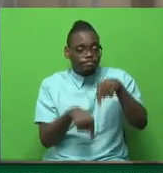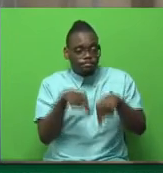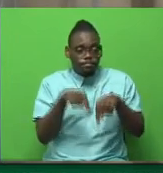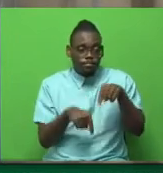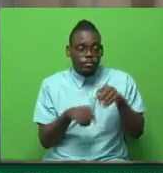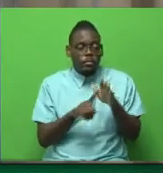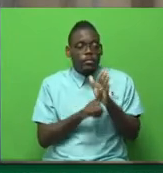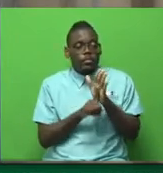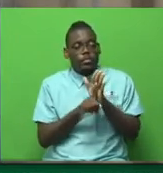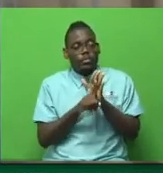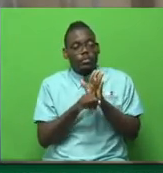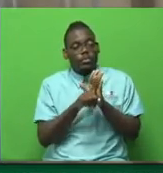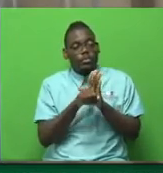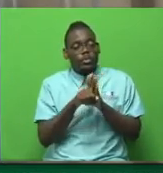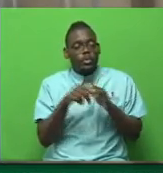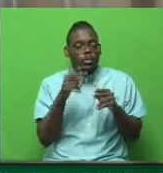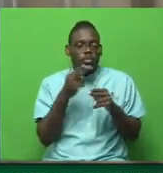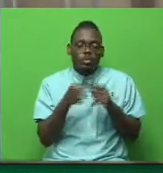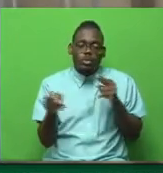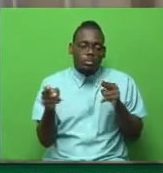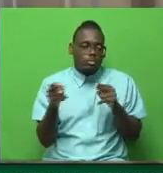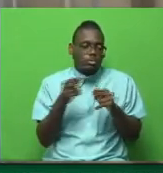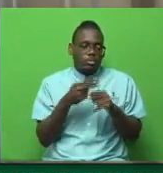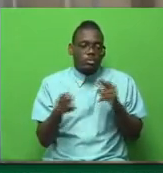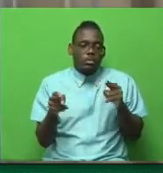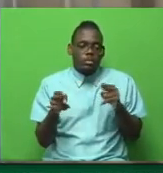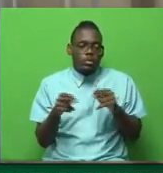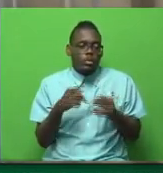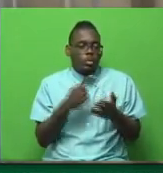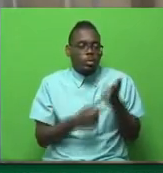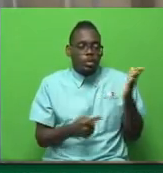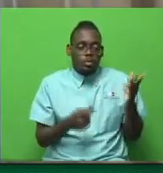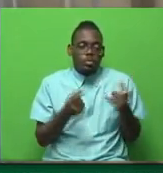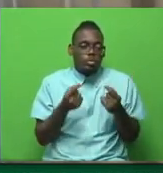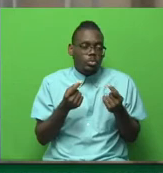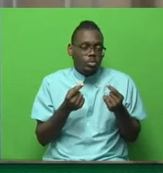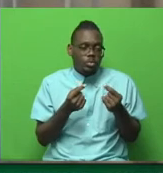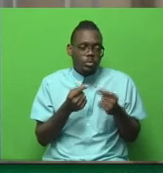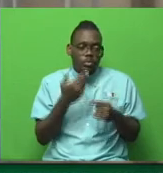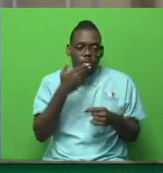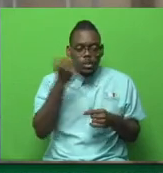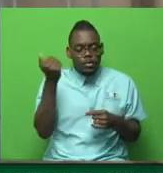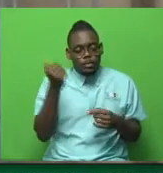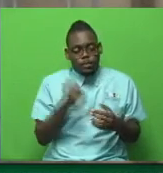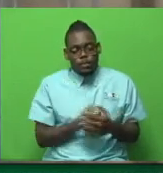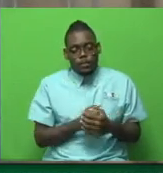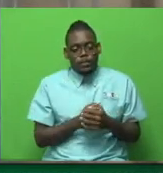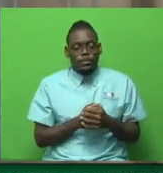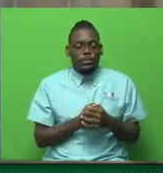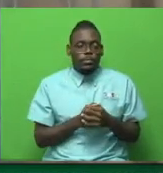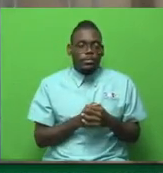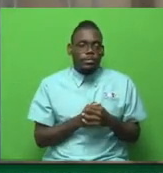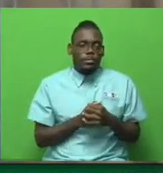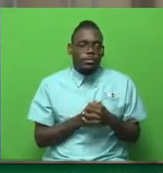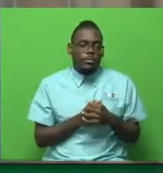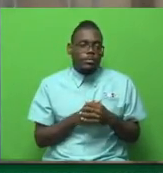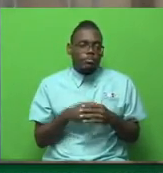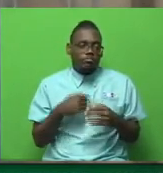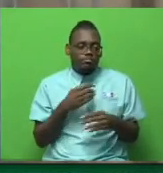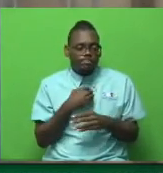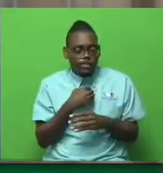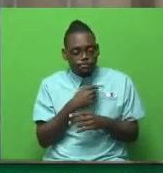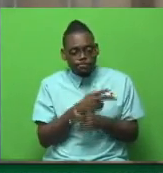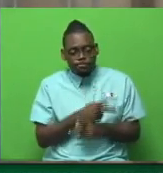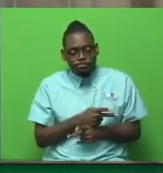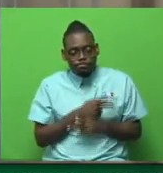temporary Madam speaker so what should have been done is a caring government would have used